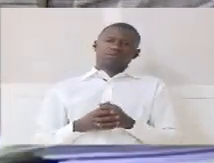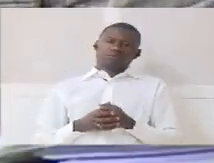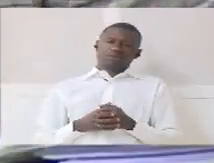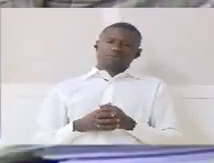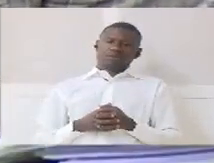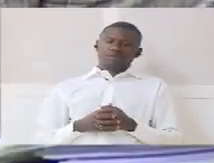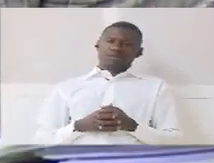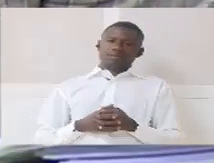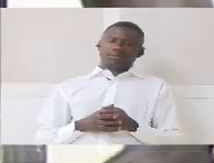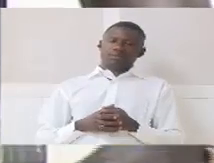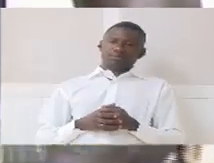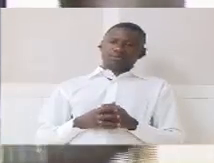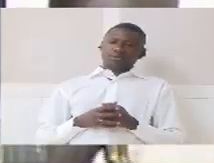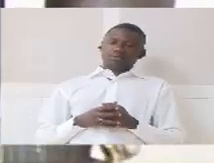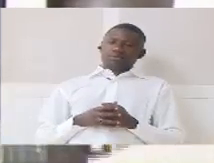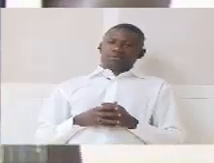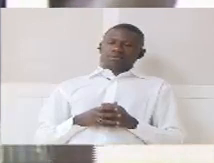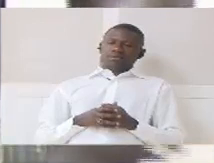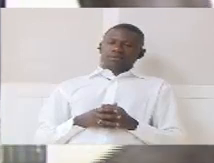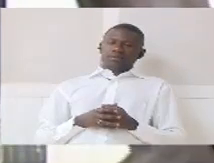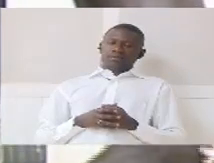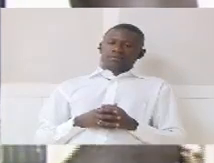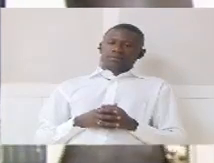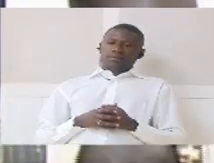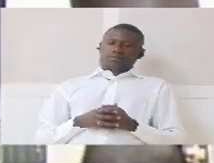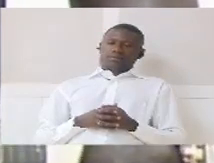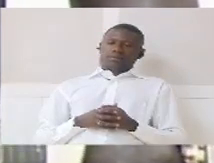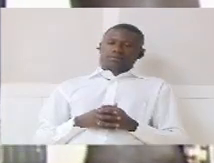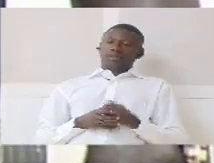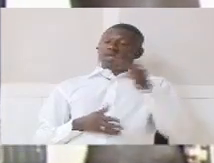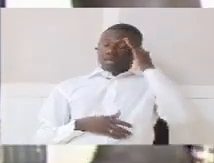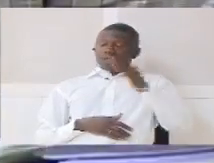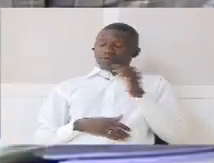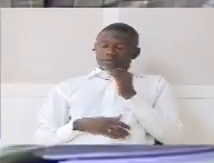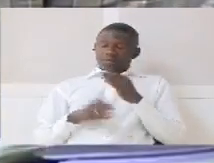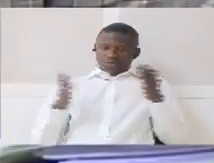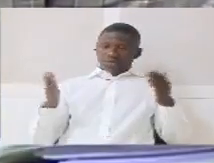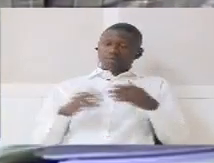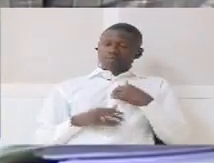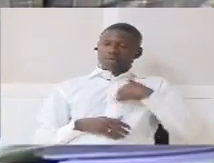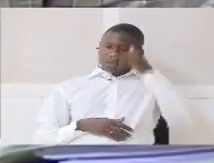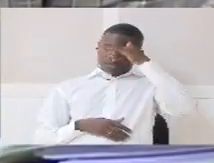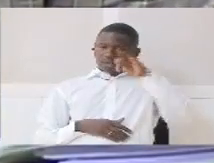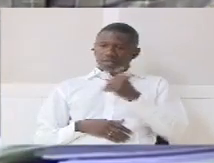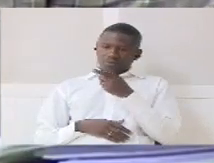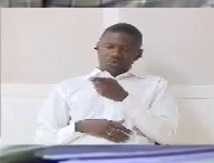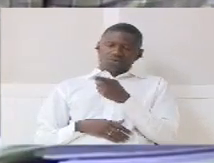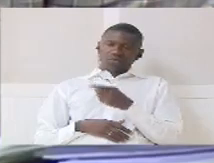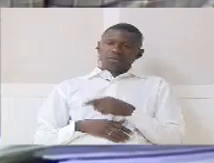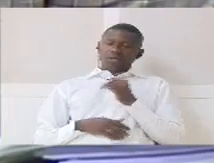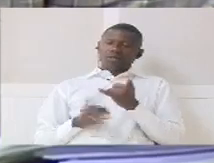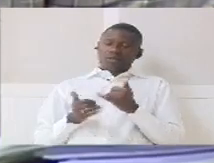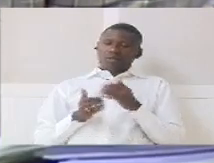move on. Because according to Section 47, it has to be approved by the minister. Thank you very much. I agree with you. So now let's move on to the issue of denial